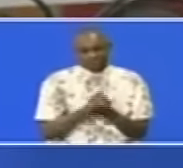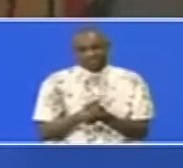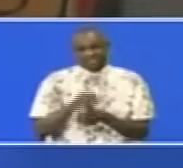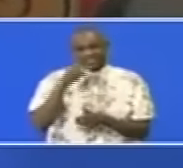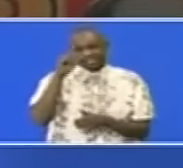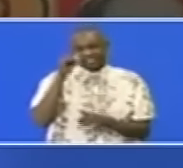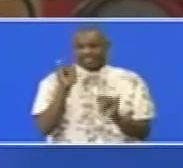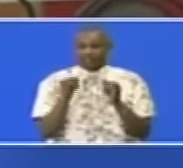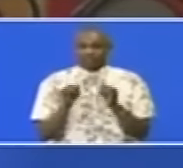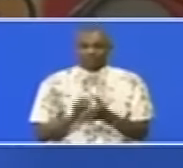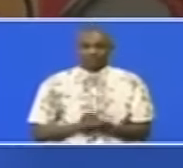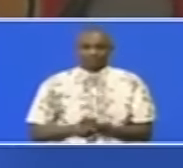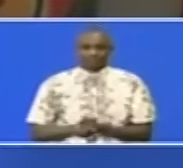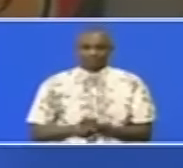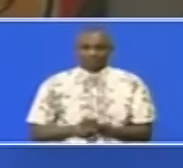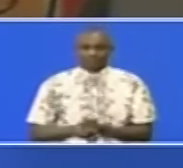KTN News.